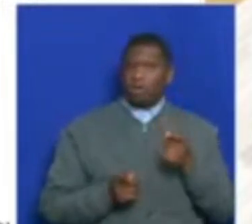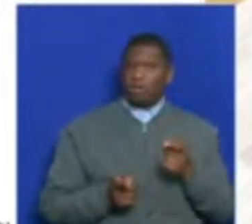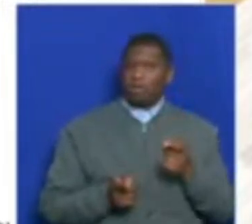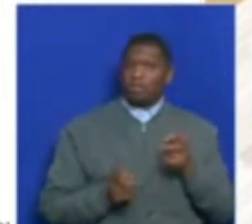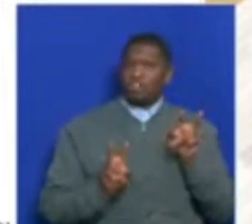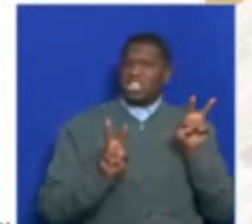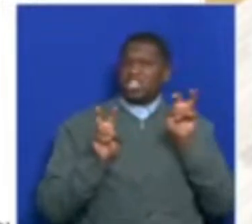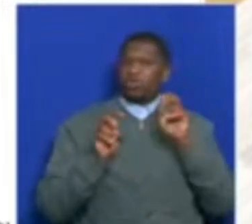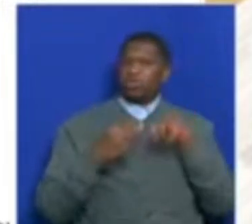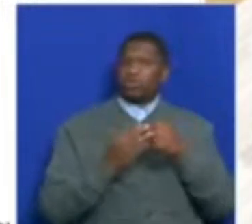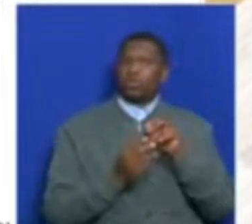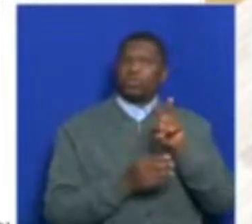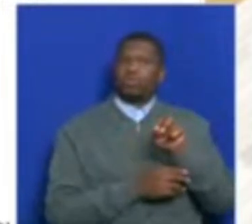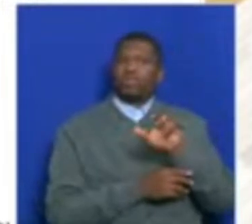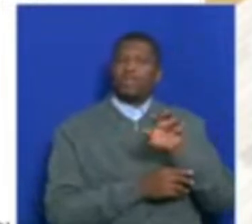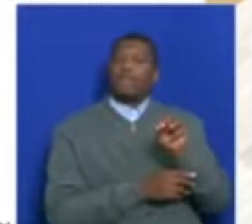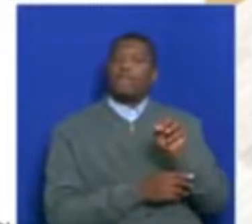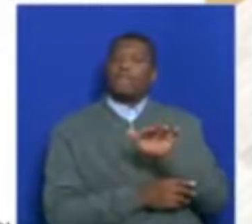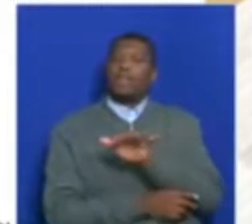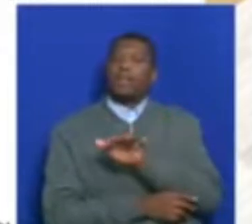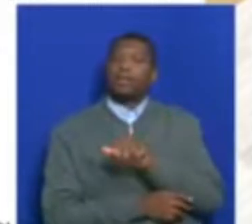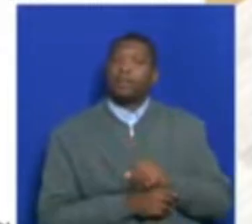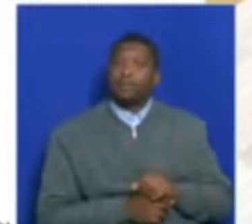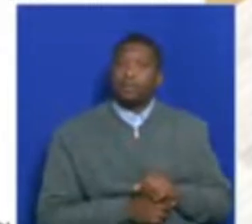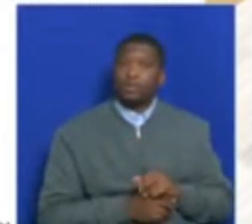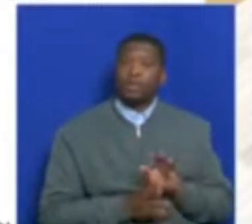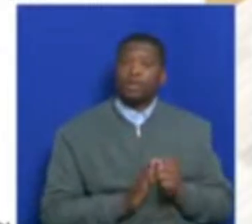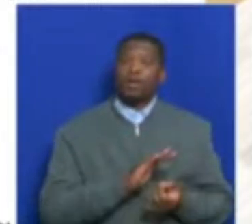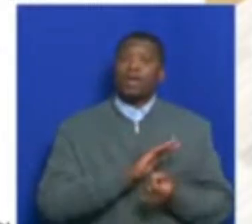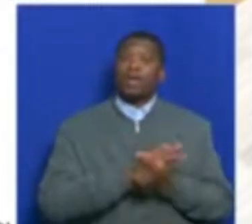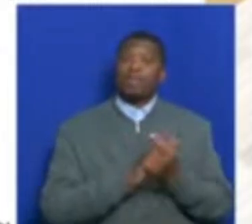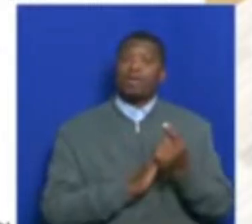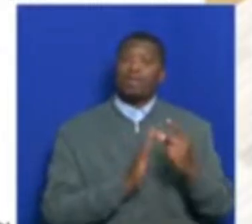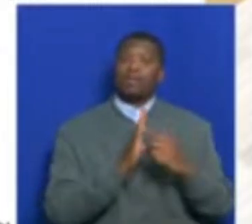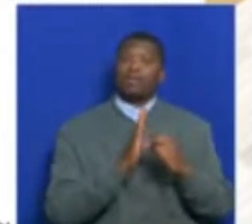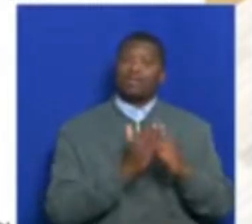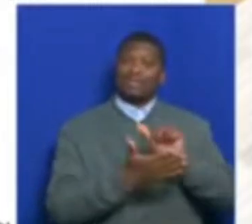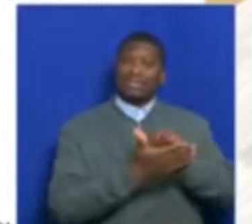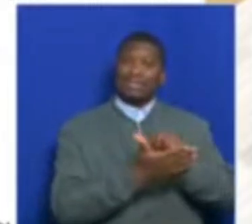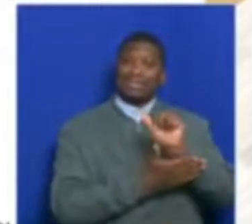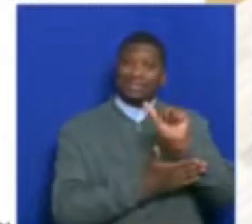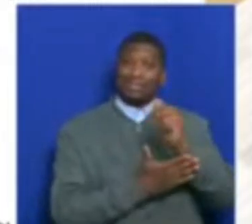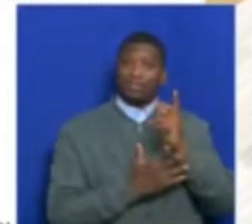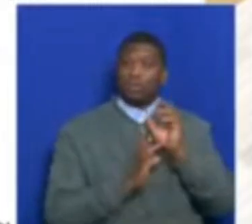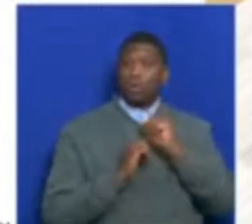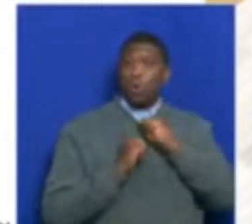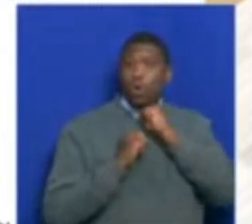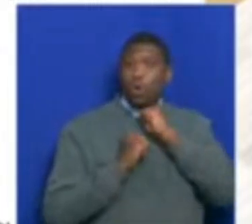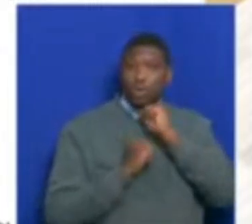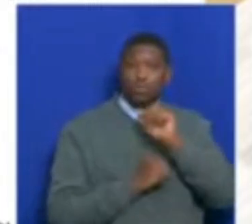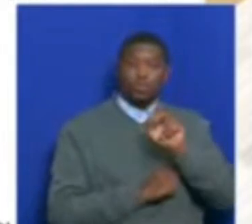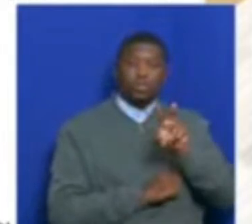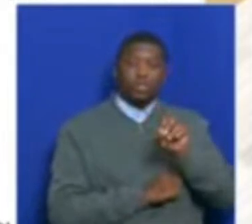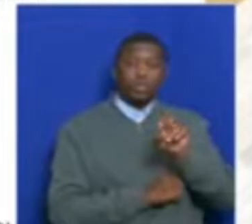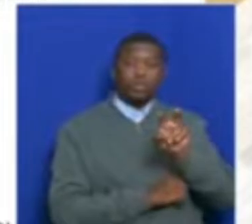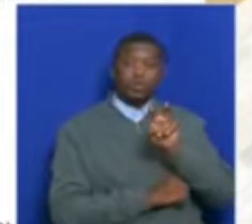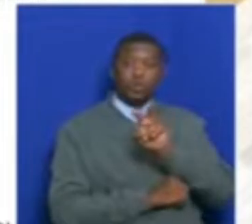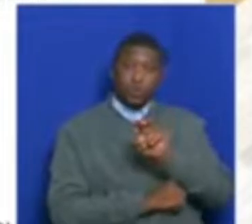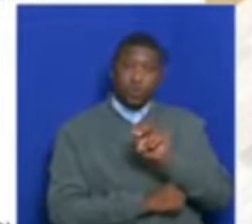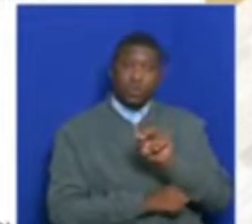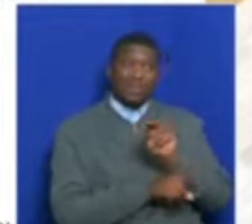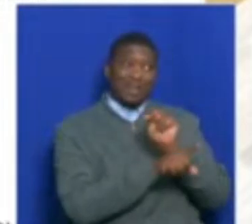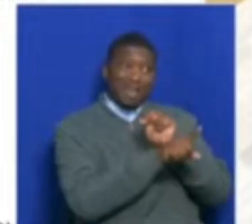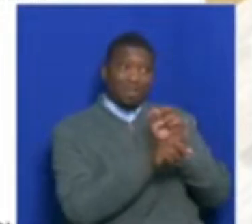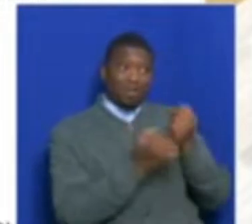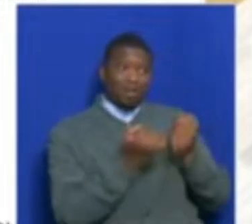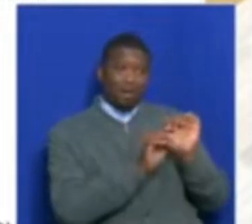offer. The fact that on the 16th of August 2022, Lieutenant Colonel Dina Governor's car